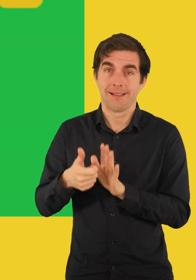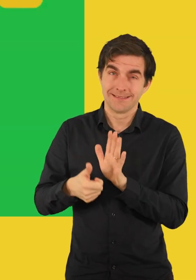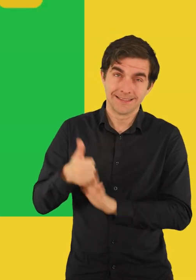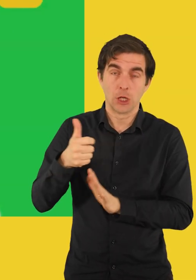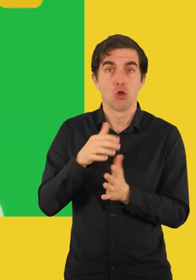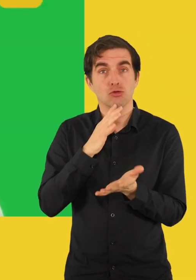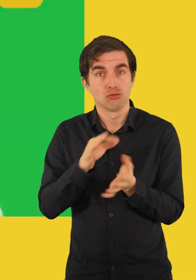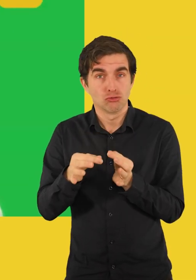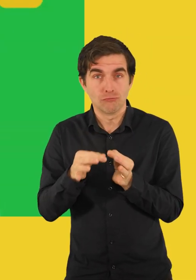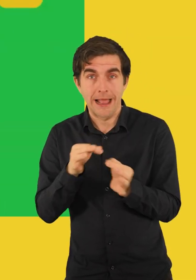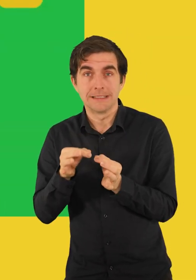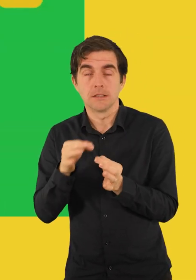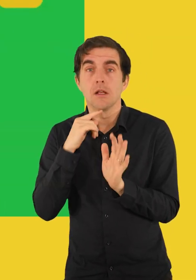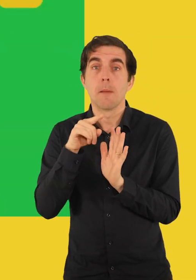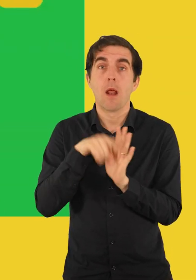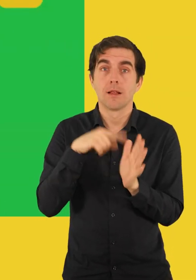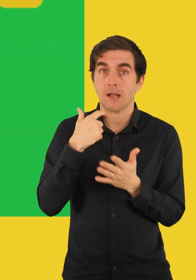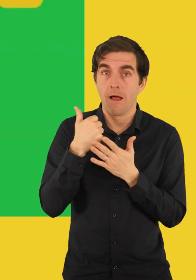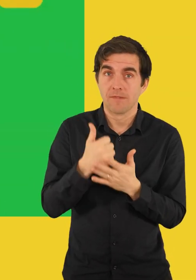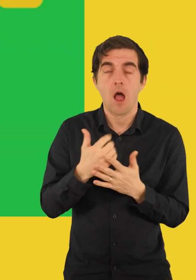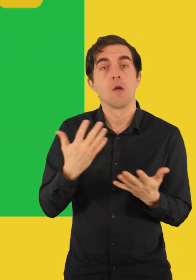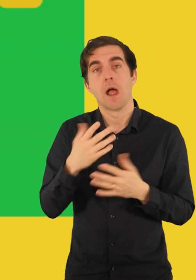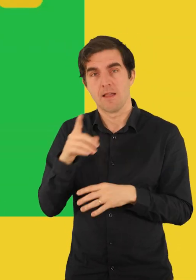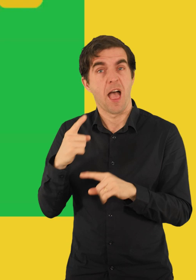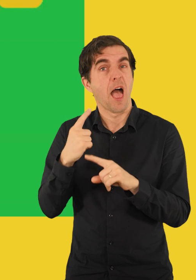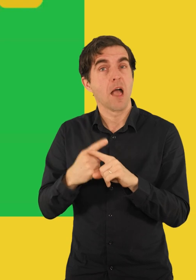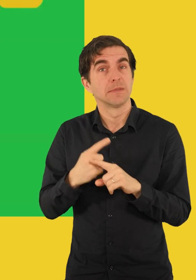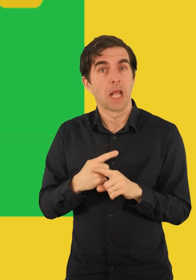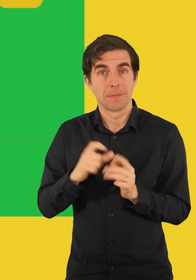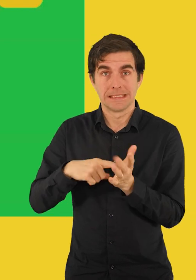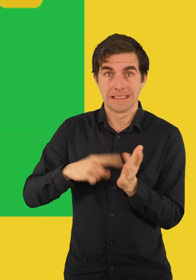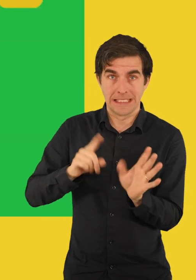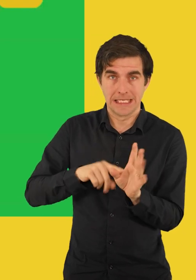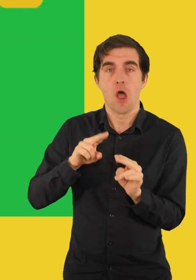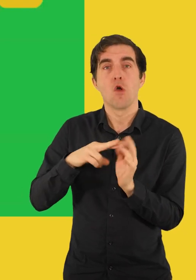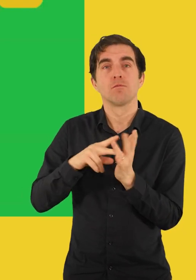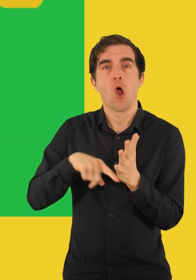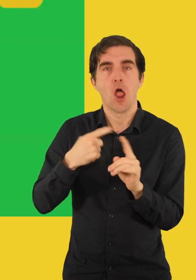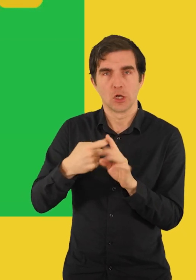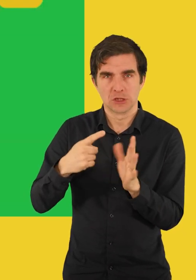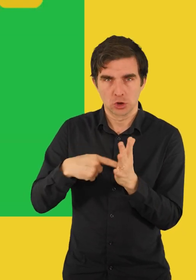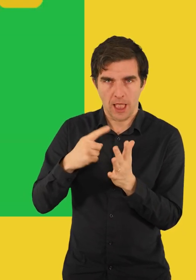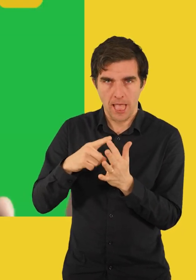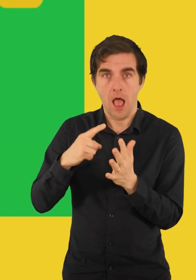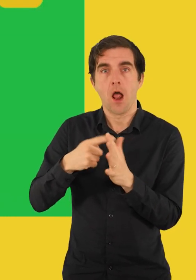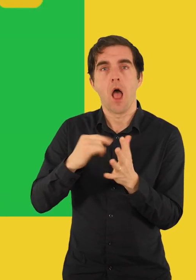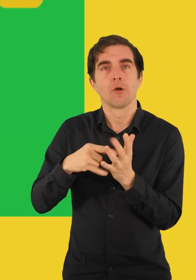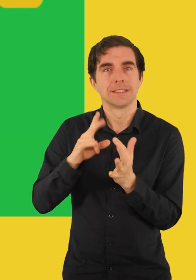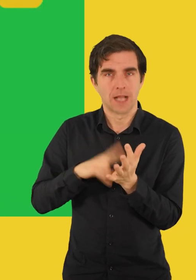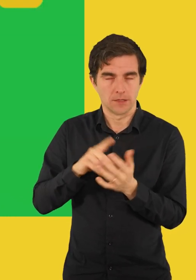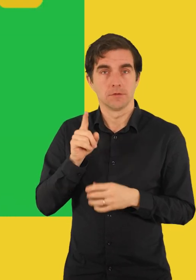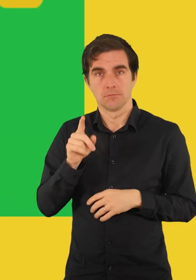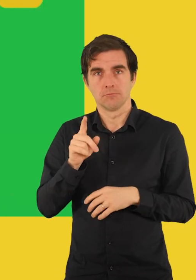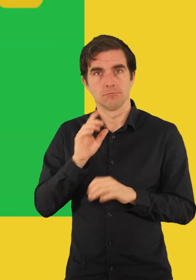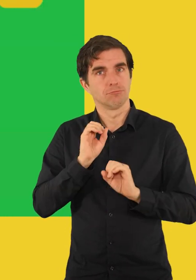a Senior Strategic Policy Advisor for Sustainability from the City of Amsterdam, and Frakian Karsten, who's a Senior Policy Advisor for